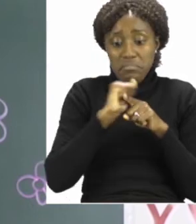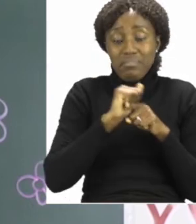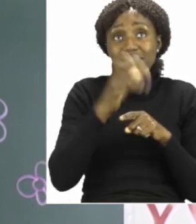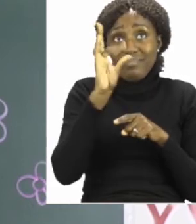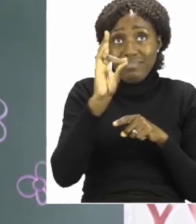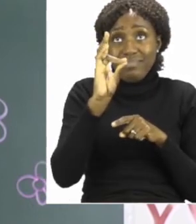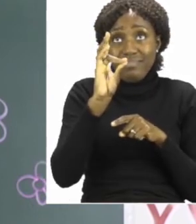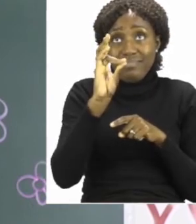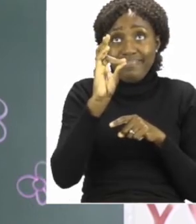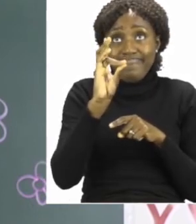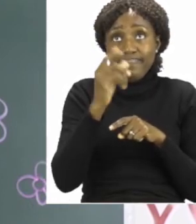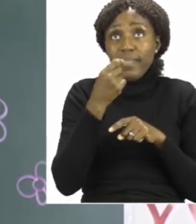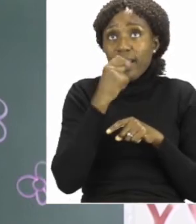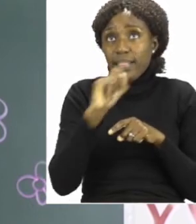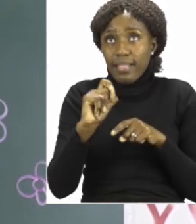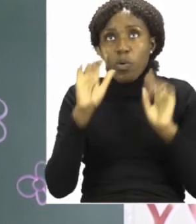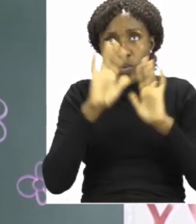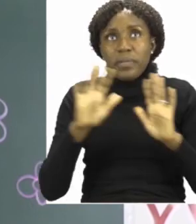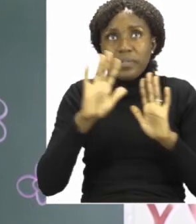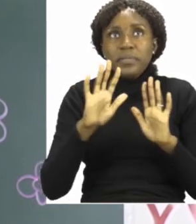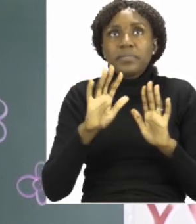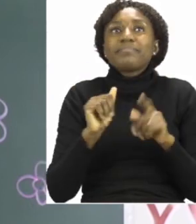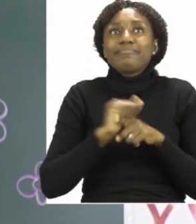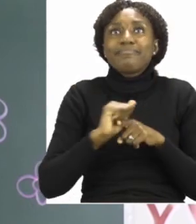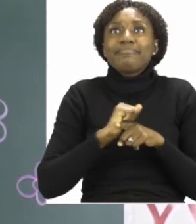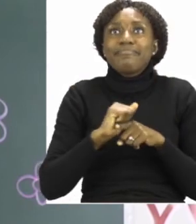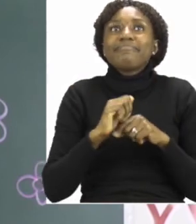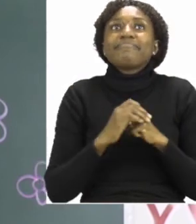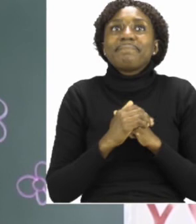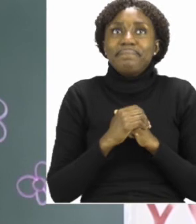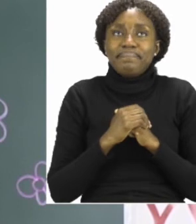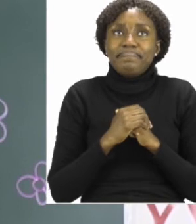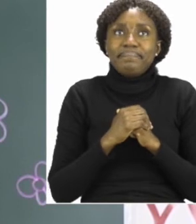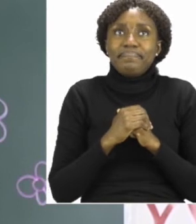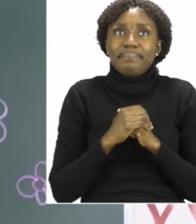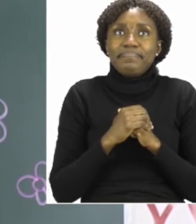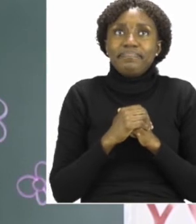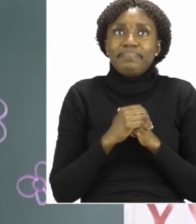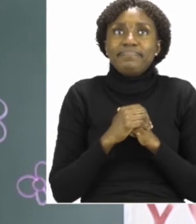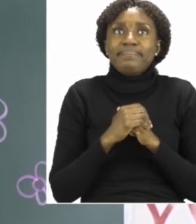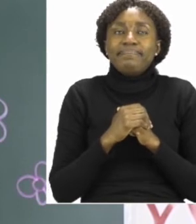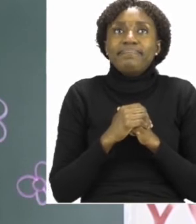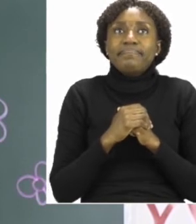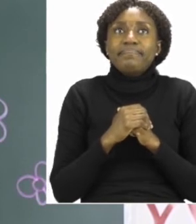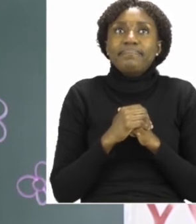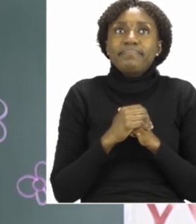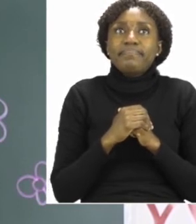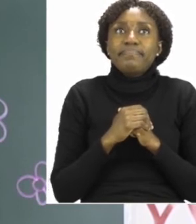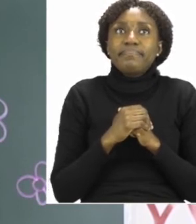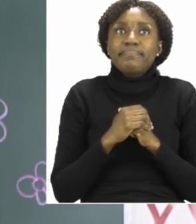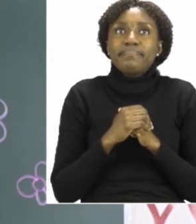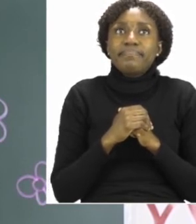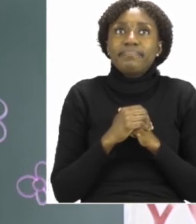Take your color or your pencil. Then you're going to start where we have said across on top. So you go